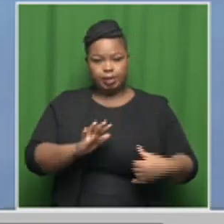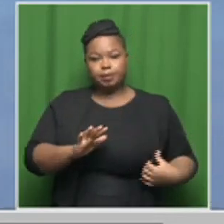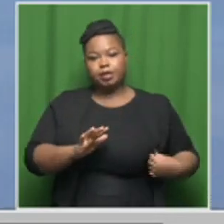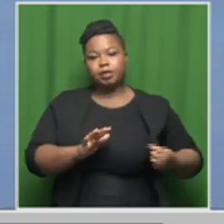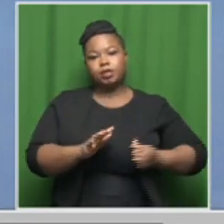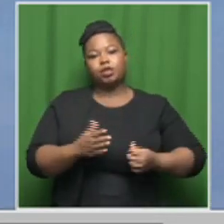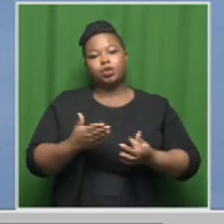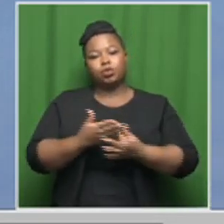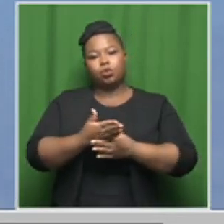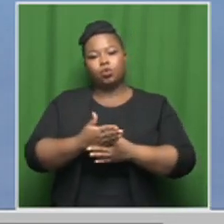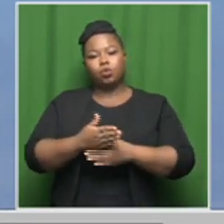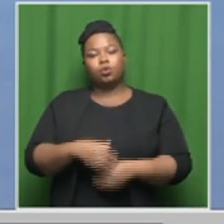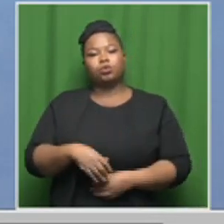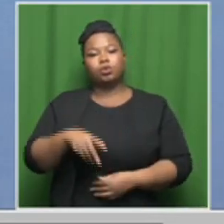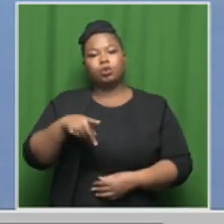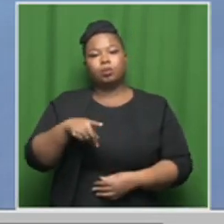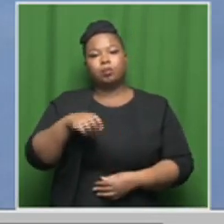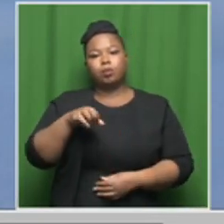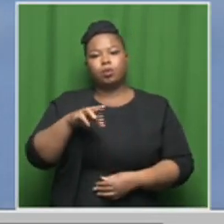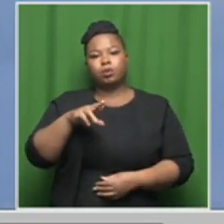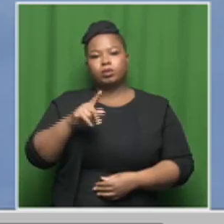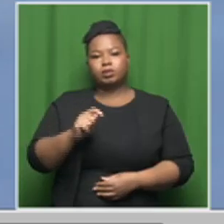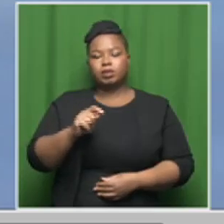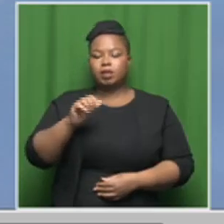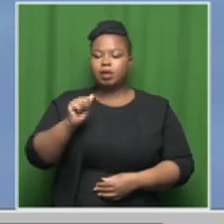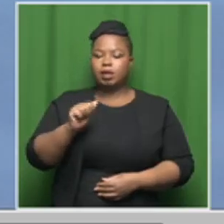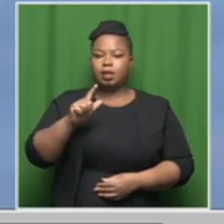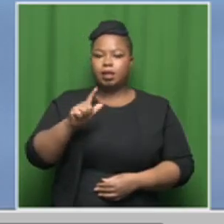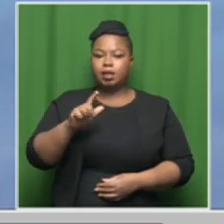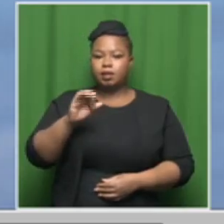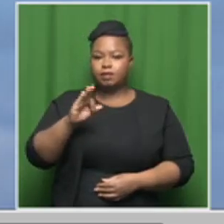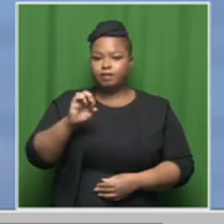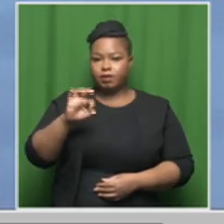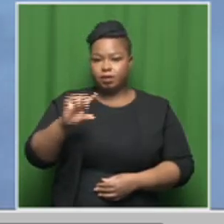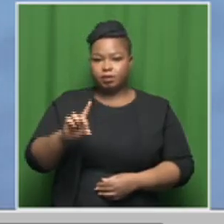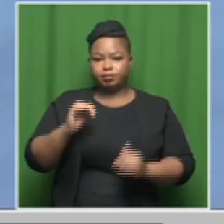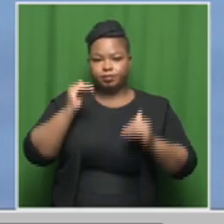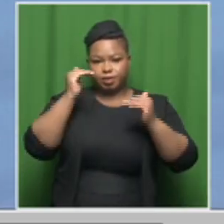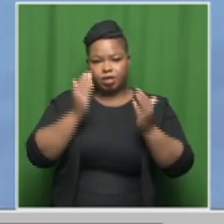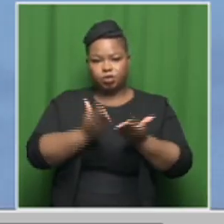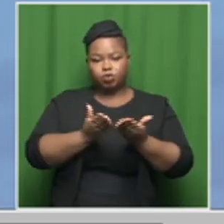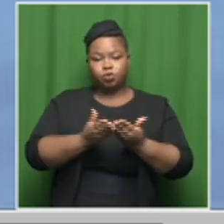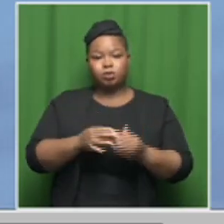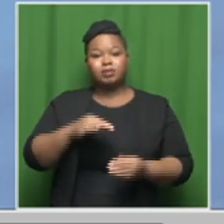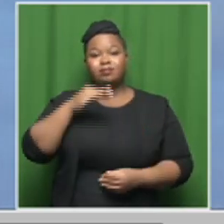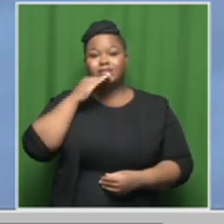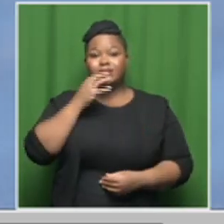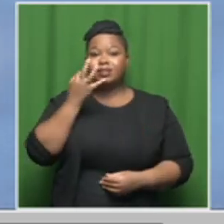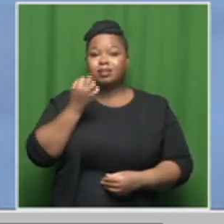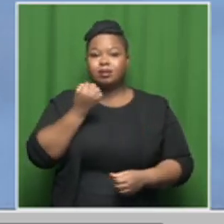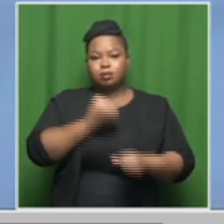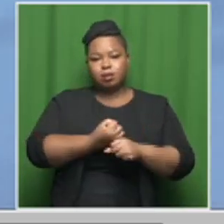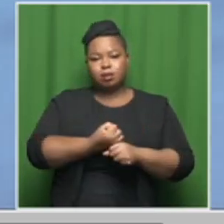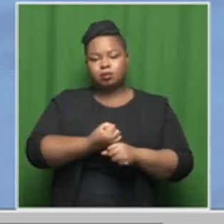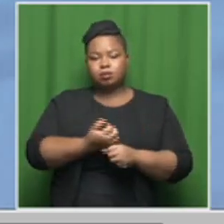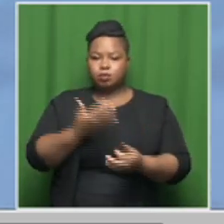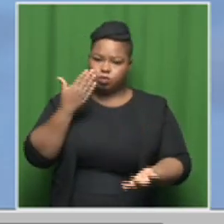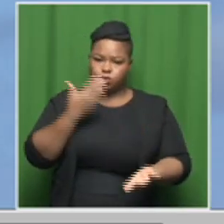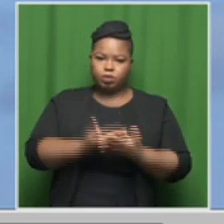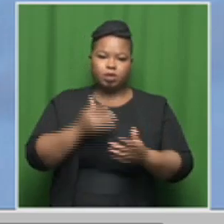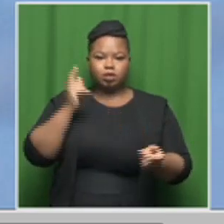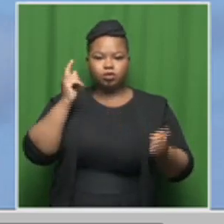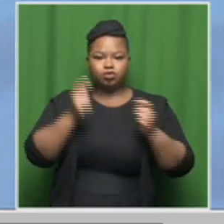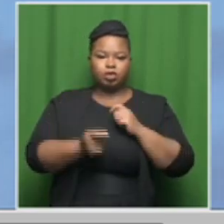via the Port Alfred High School. So that ultimately, in a space of 3 years to come, we can totally change the